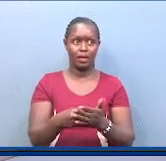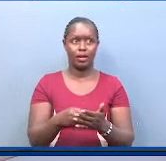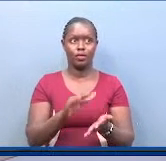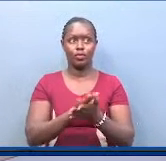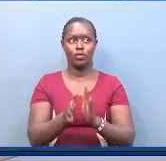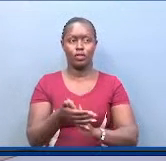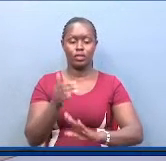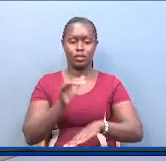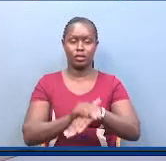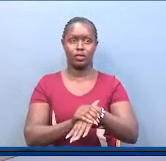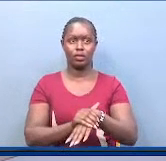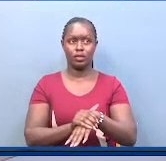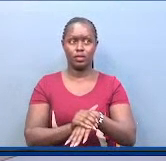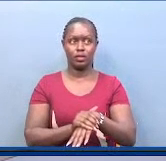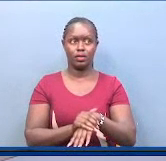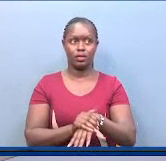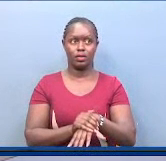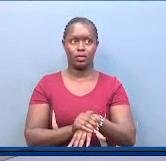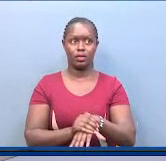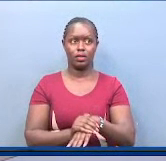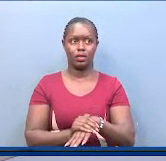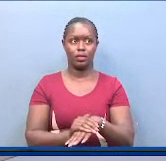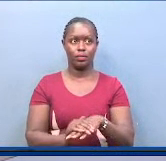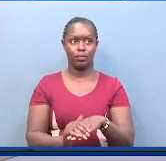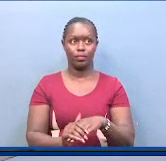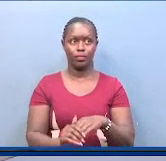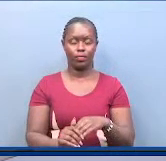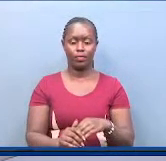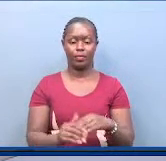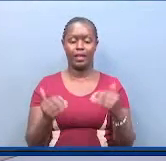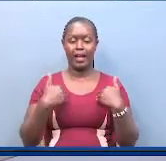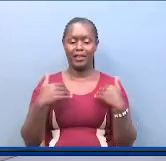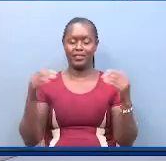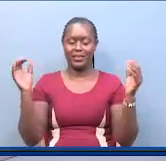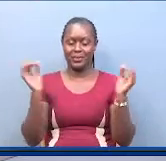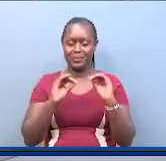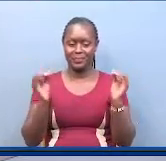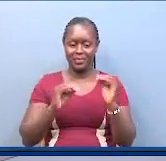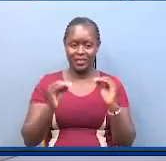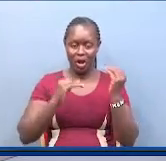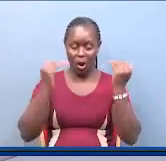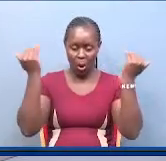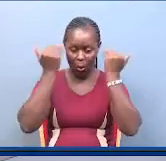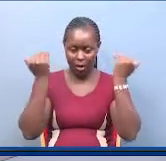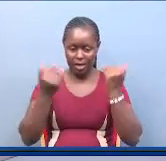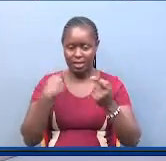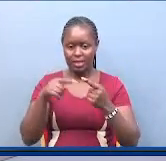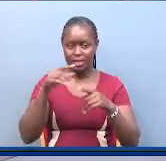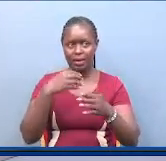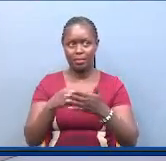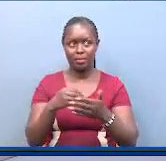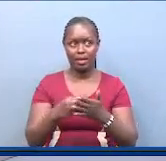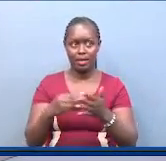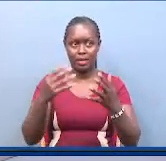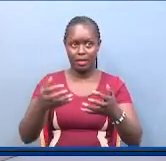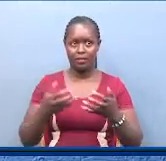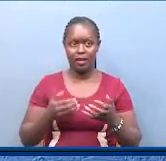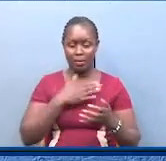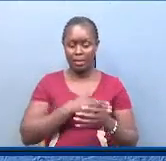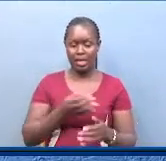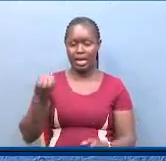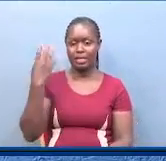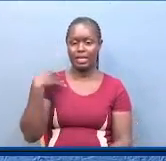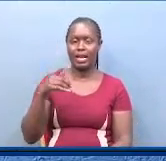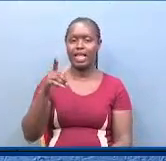received. Yes. No, the money, there is no court that said illegally received. Please understand the law that speaks